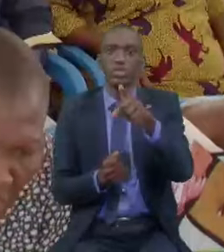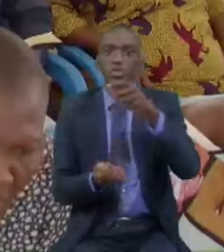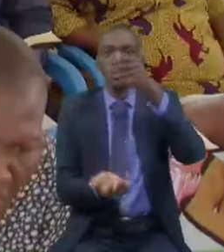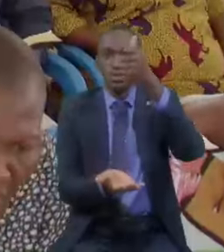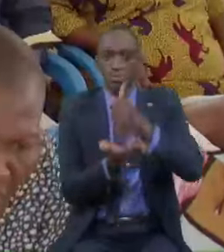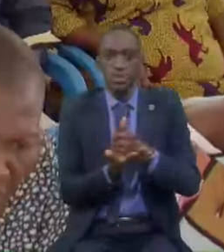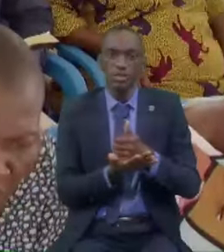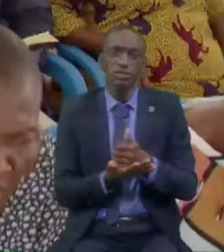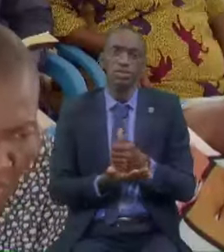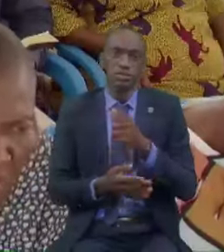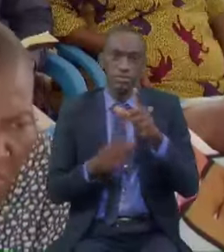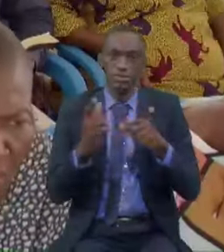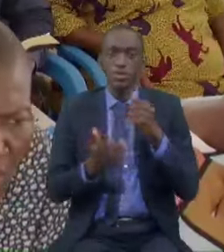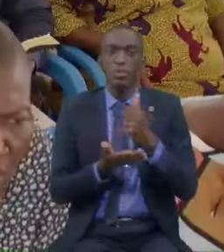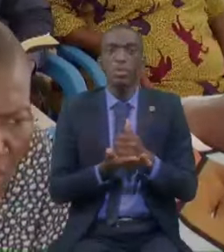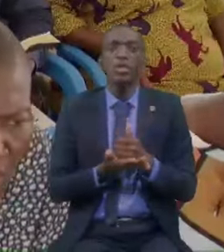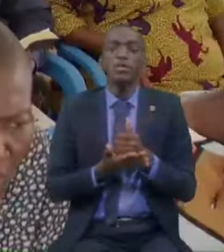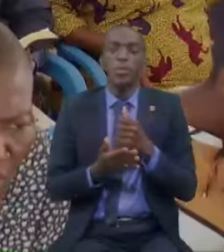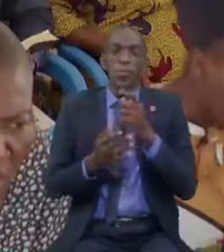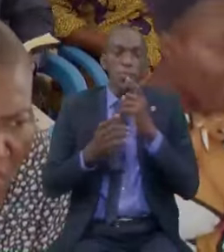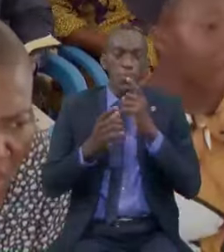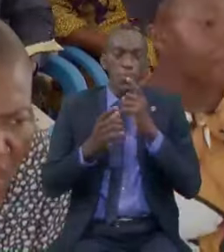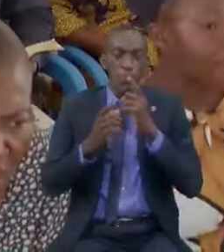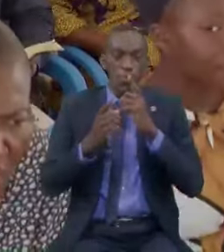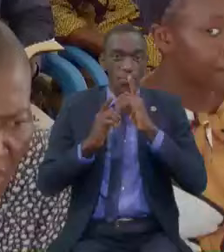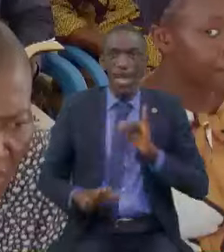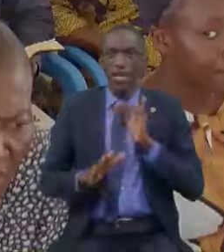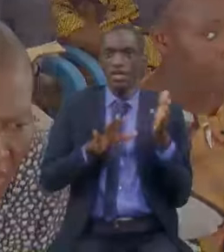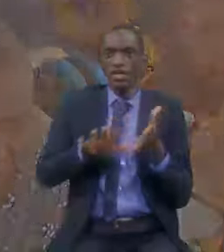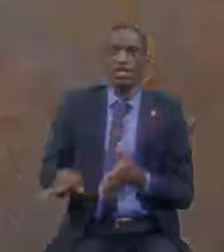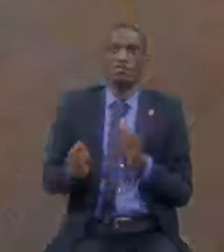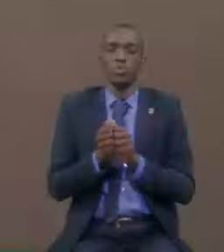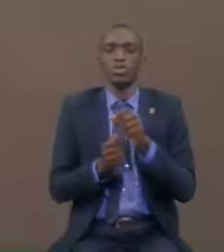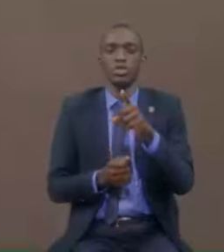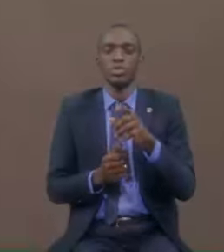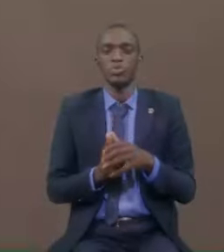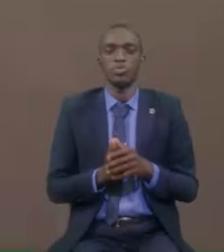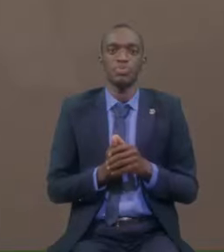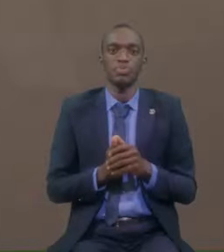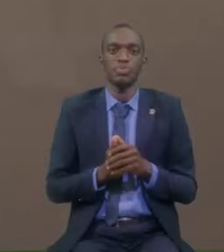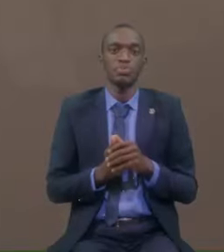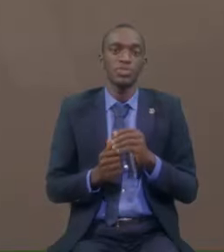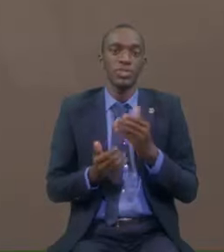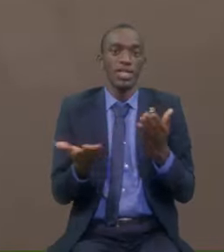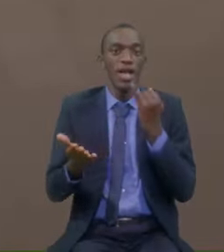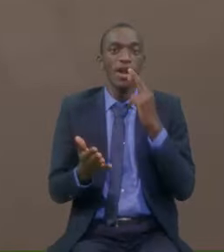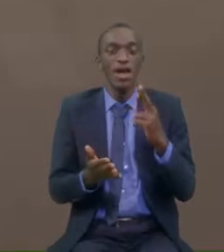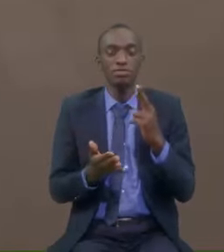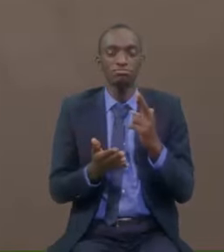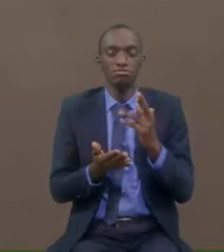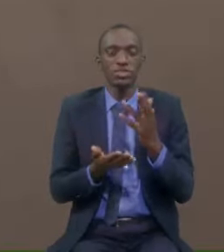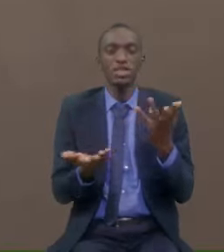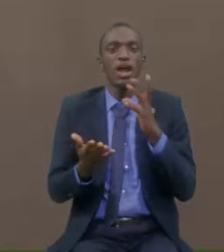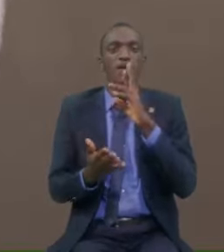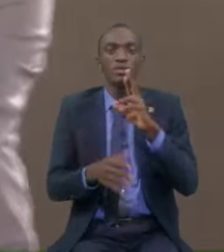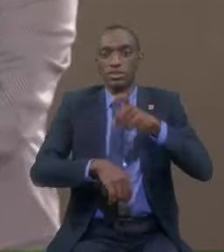Peace I leave with you. There are times when you're in the ministry,